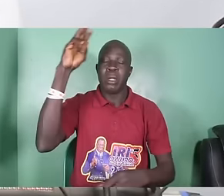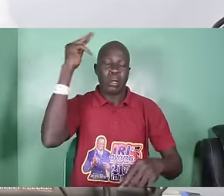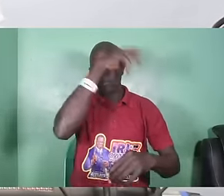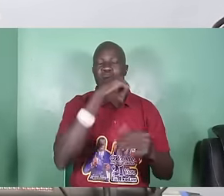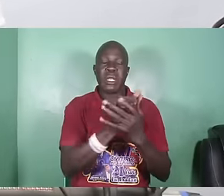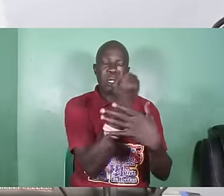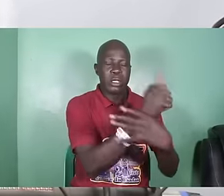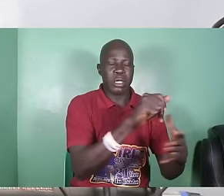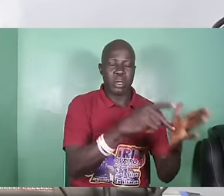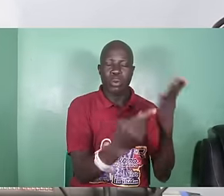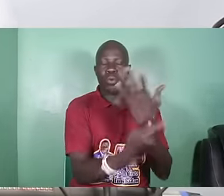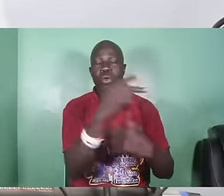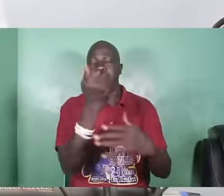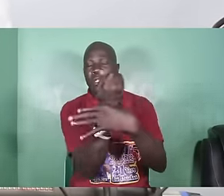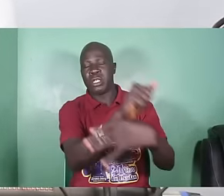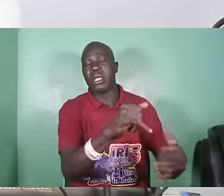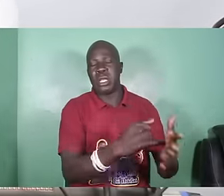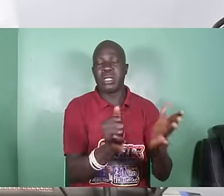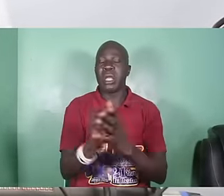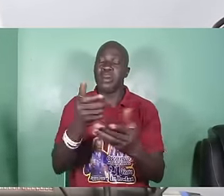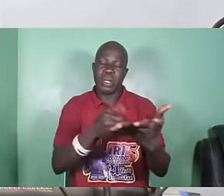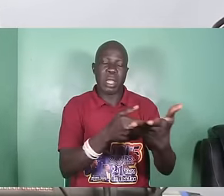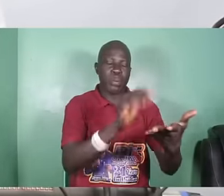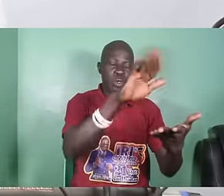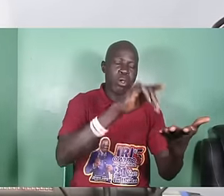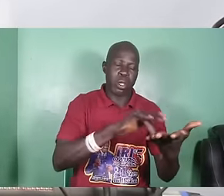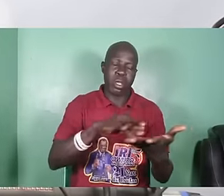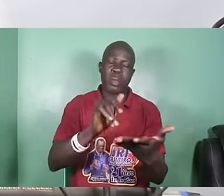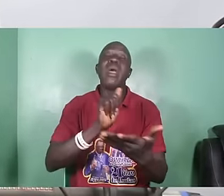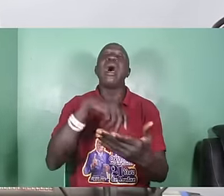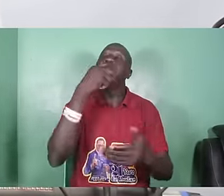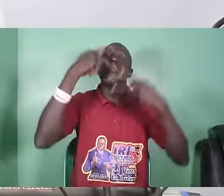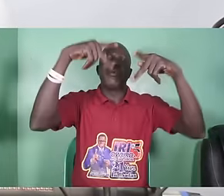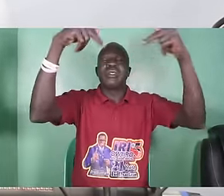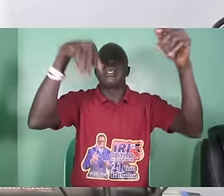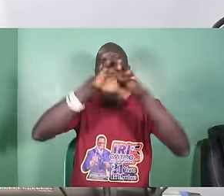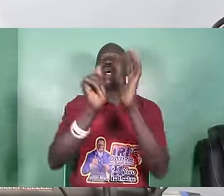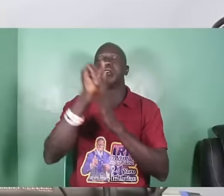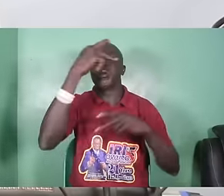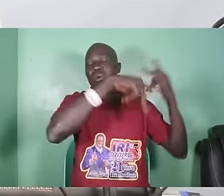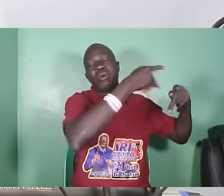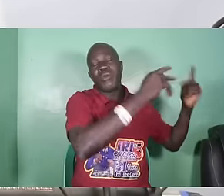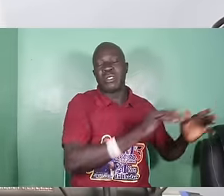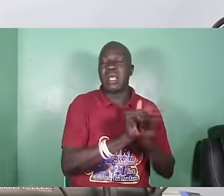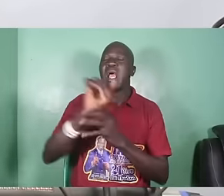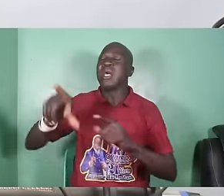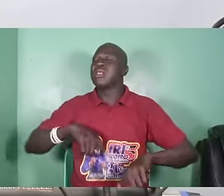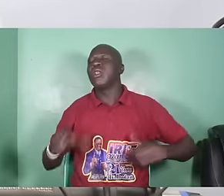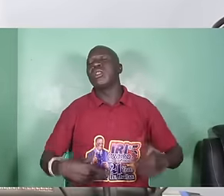social media, share the program. Share it. And tap your amen. I prophesy. As this prophet, as the